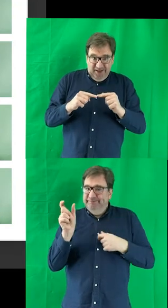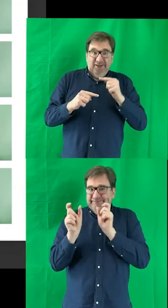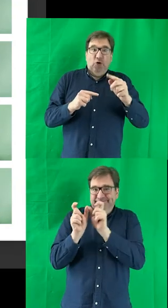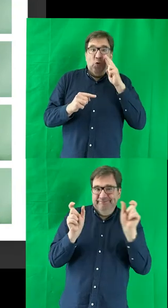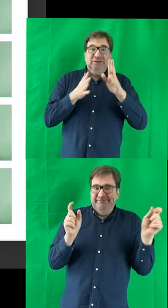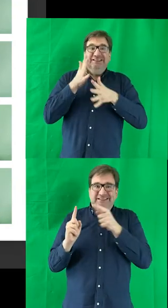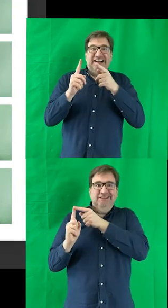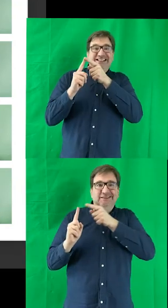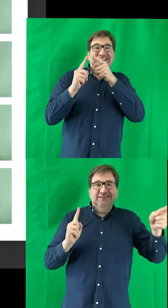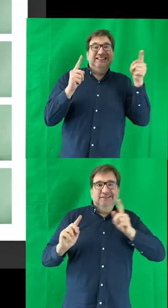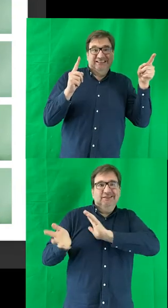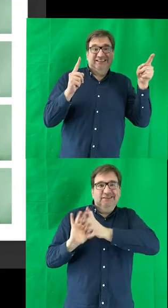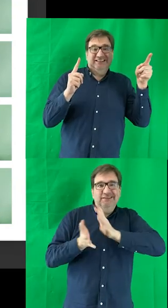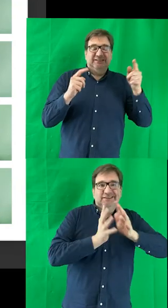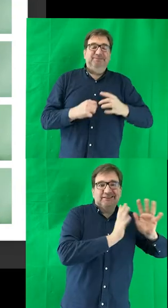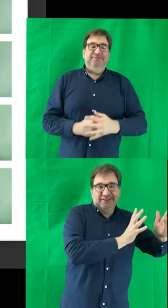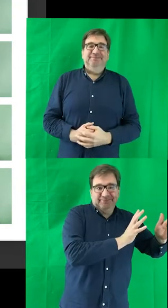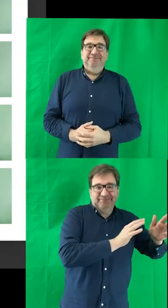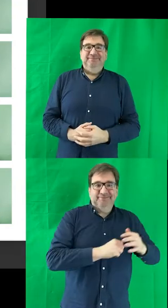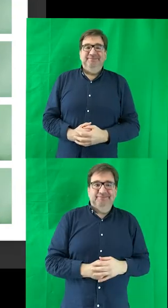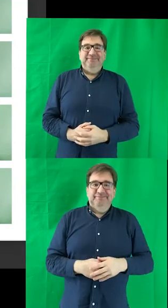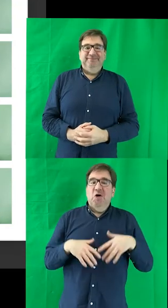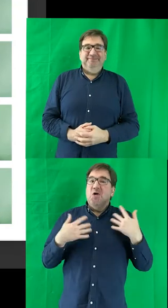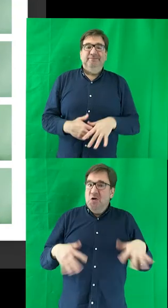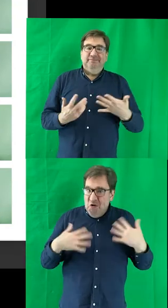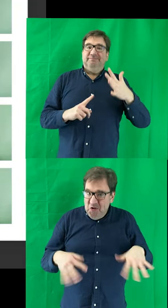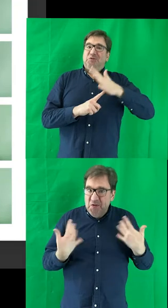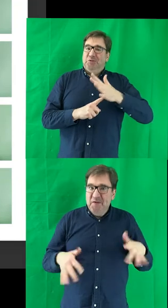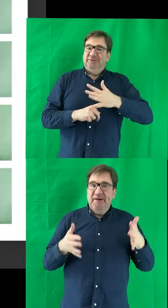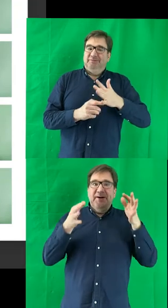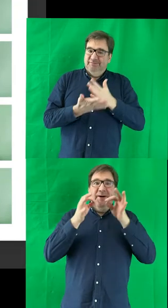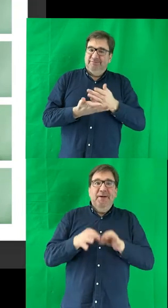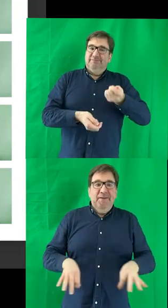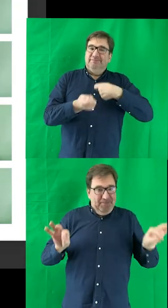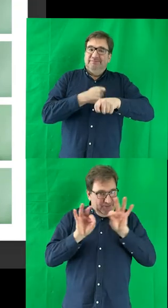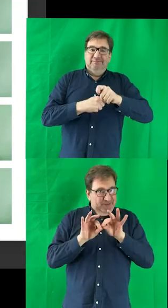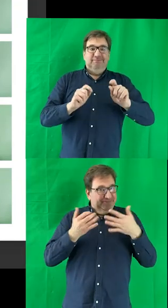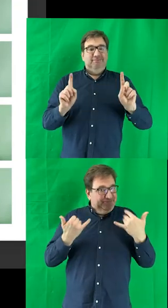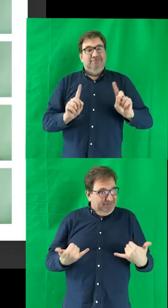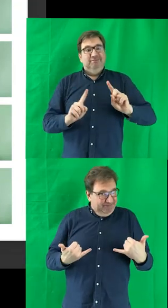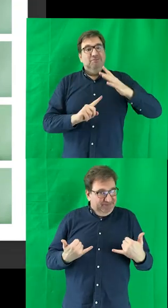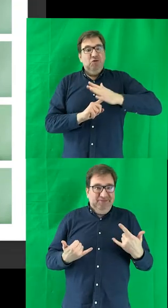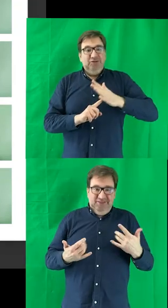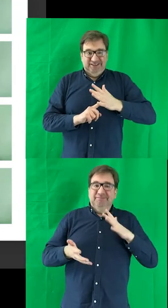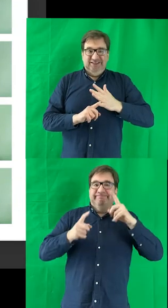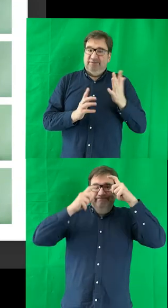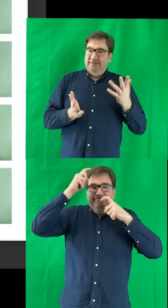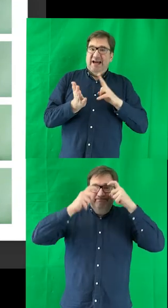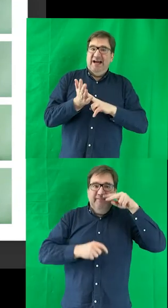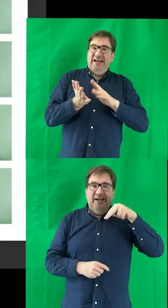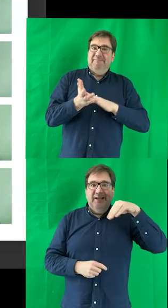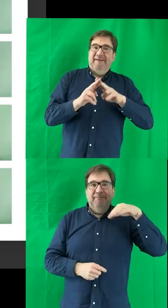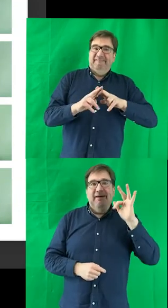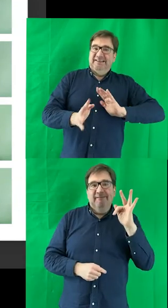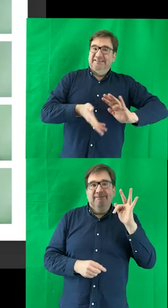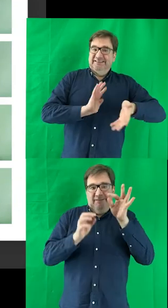level to look at signed sentences. And here then, of course, what becomes very important are the